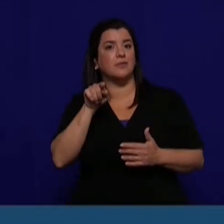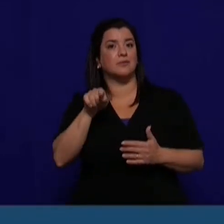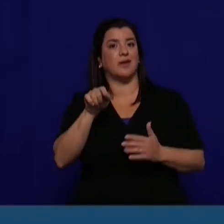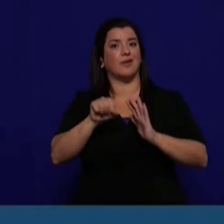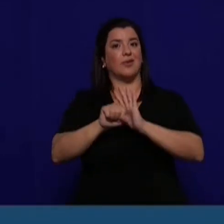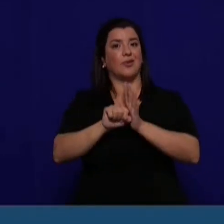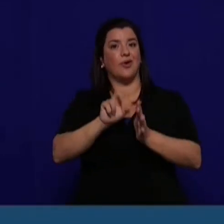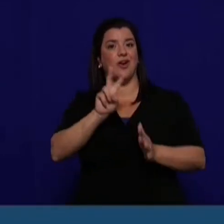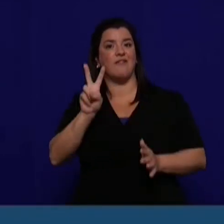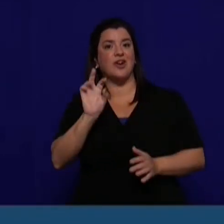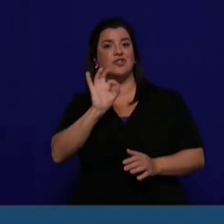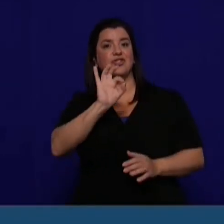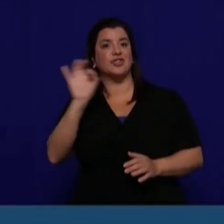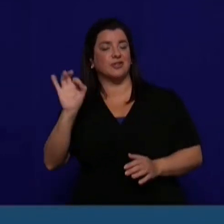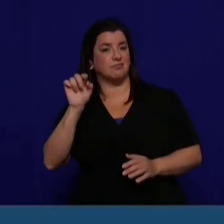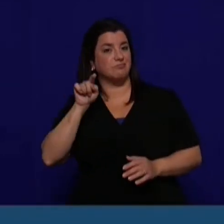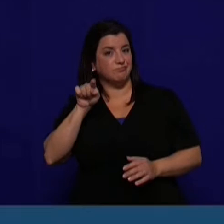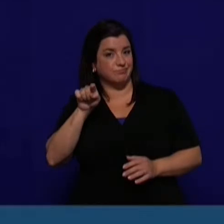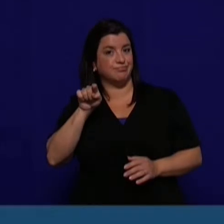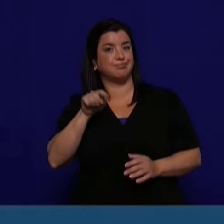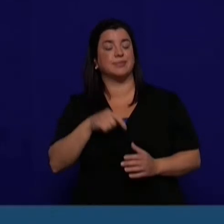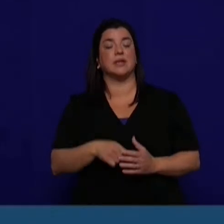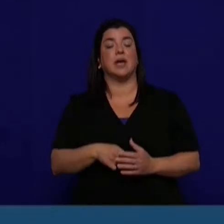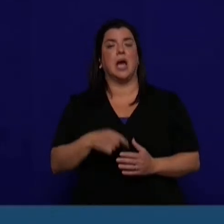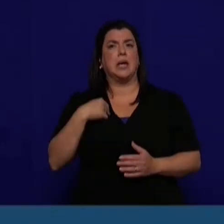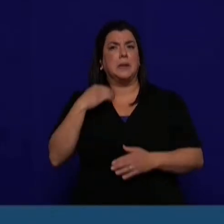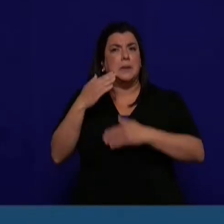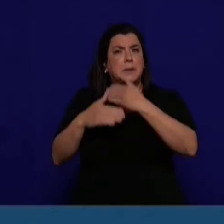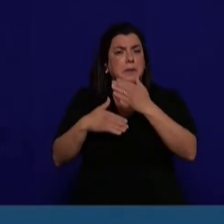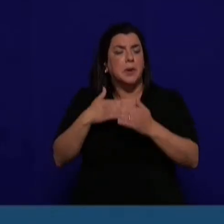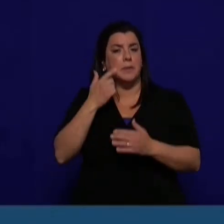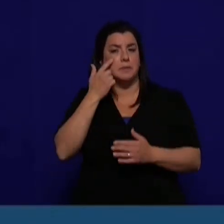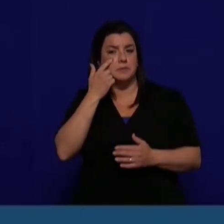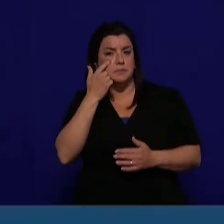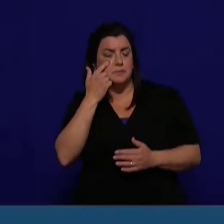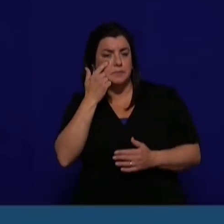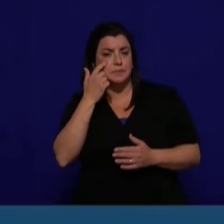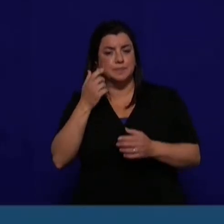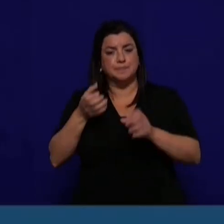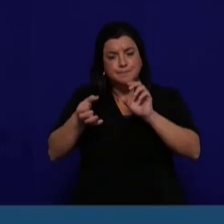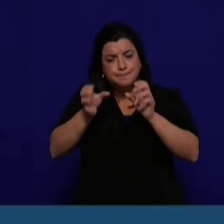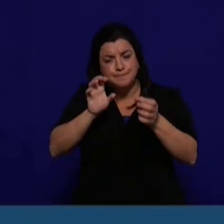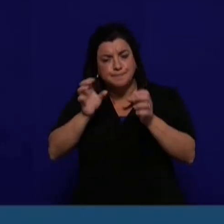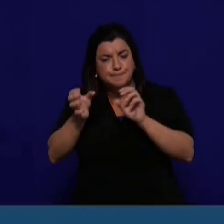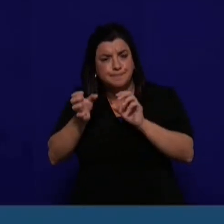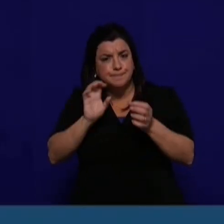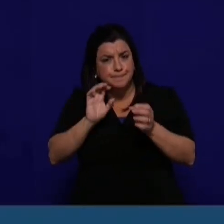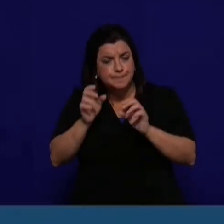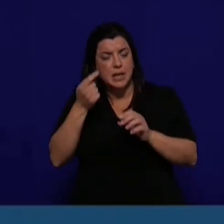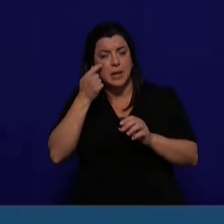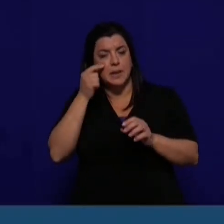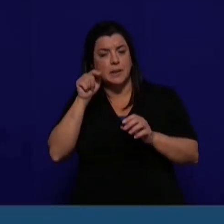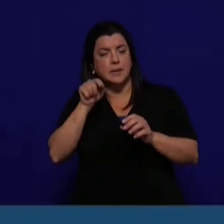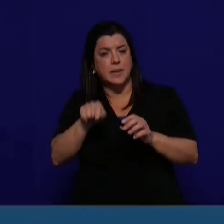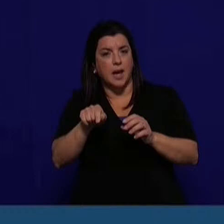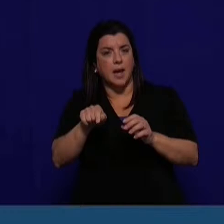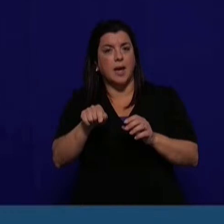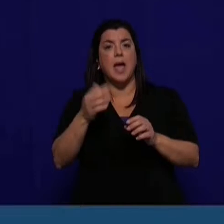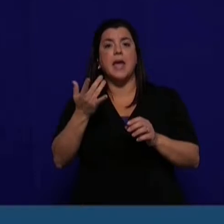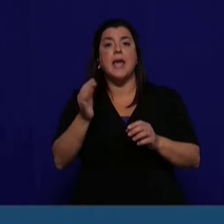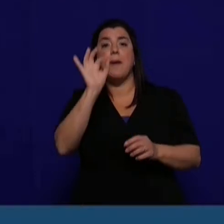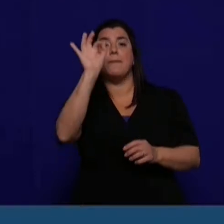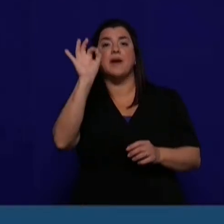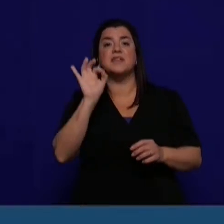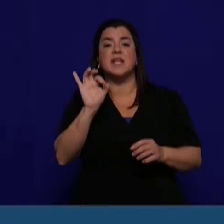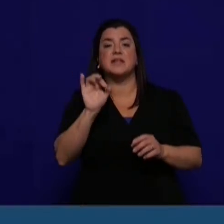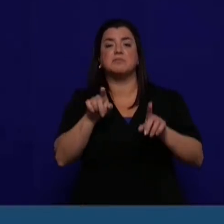għalfejn rajna dik iż-żieda u aħna bqajna pjuttost stabbli bħala l-ammont tal-varjant li għandna bħala proporzjon tal-każijiet